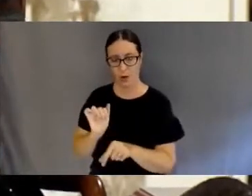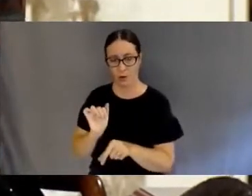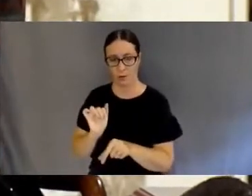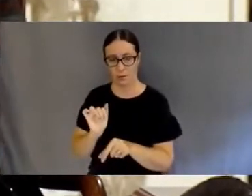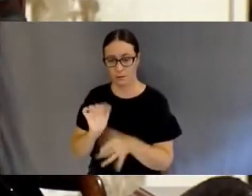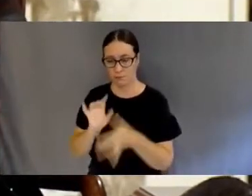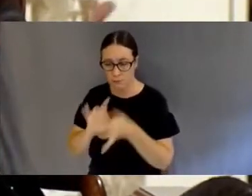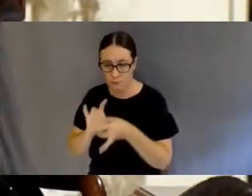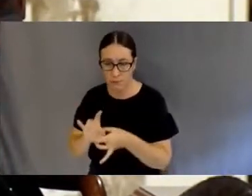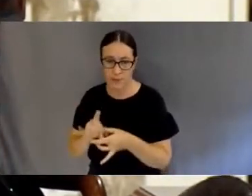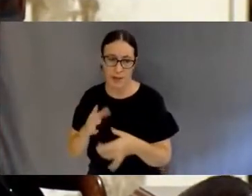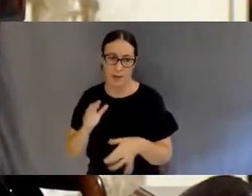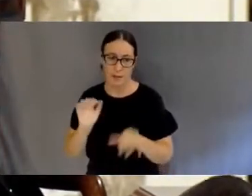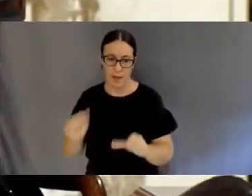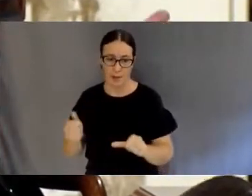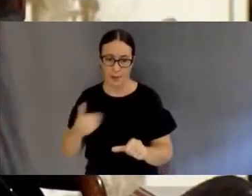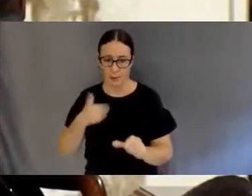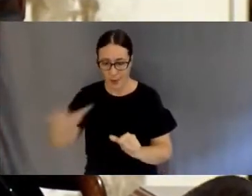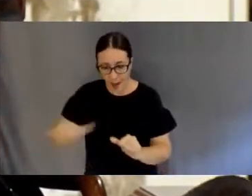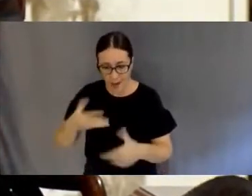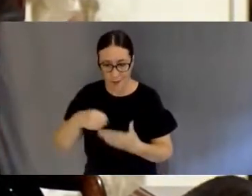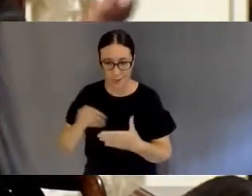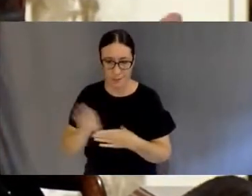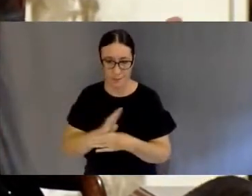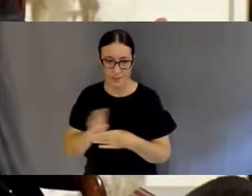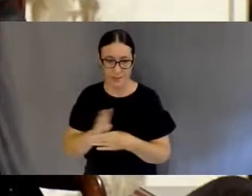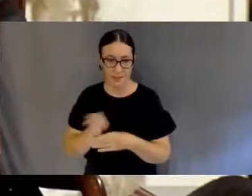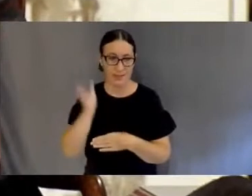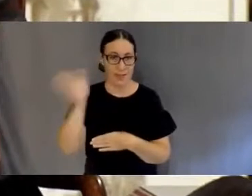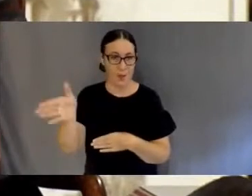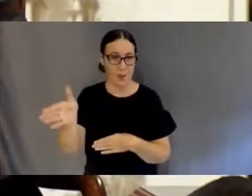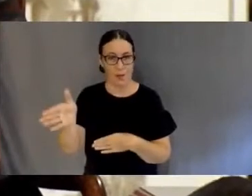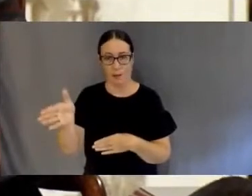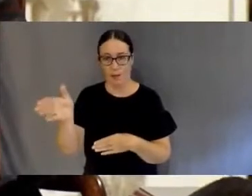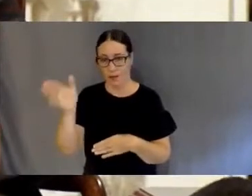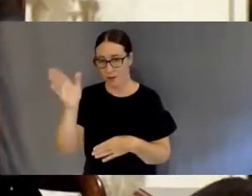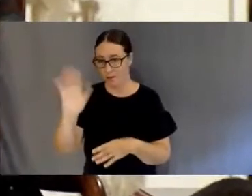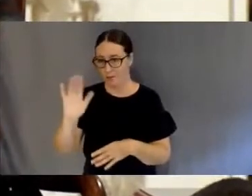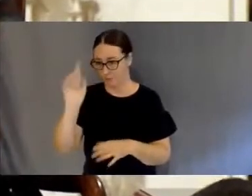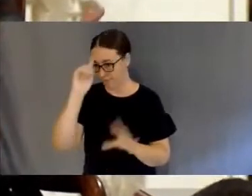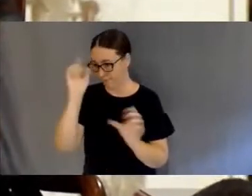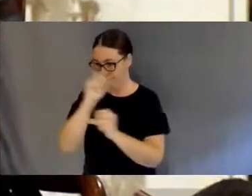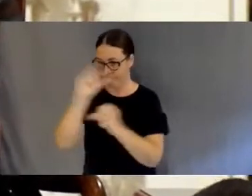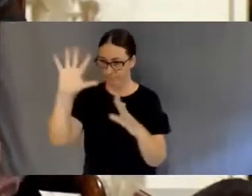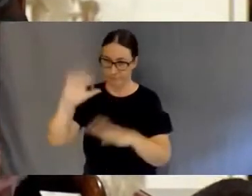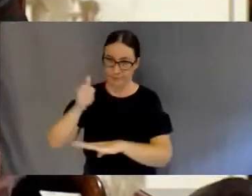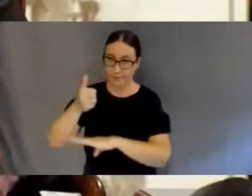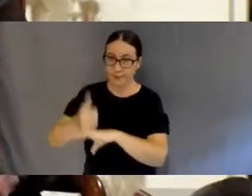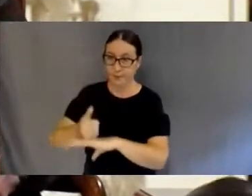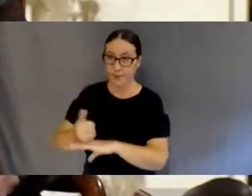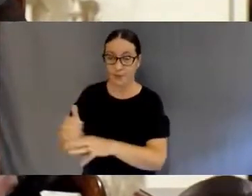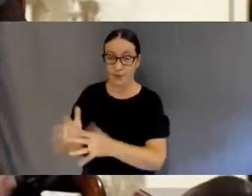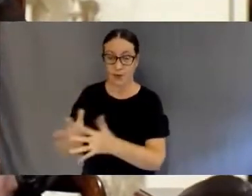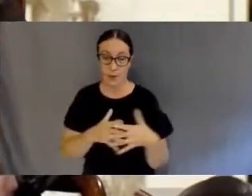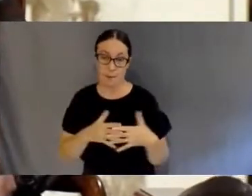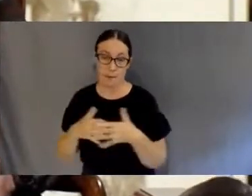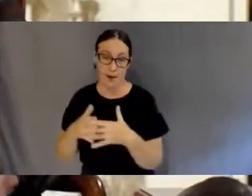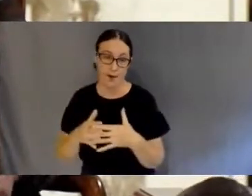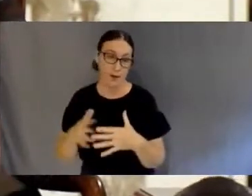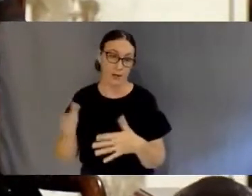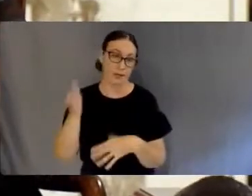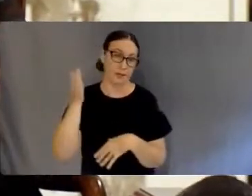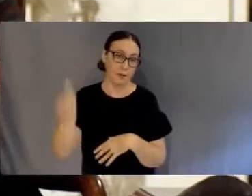be employable in the businesses that are going to be created or in America's businesses